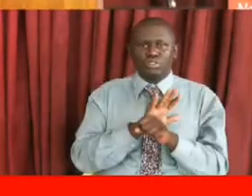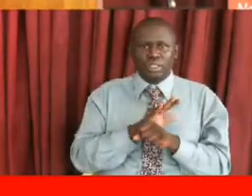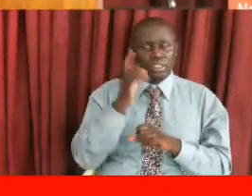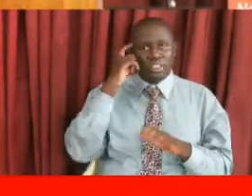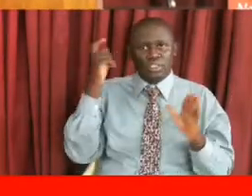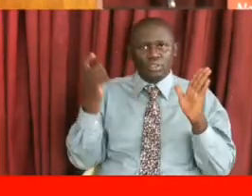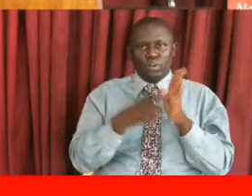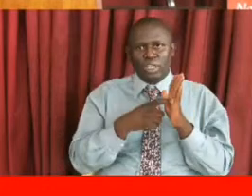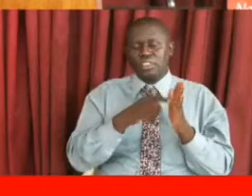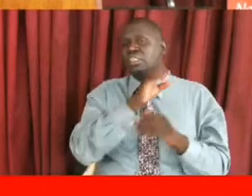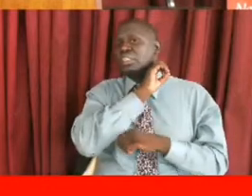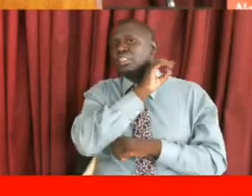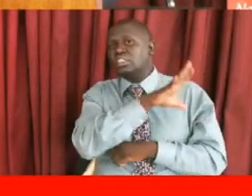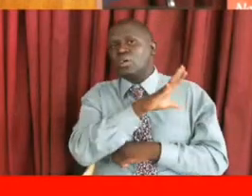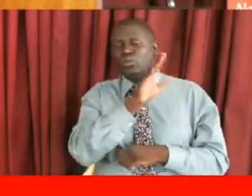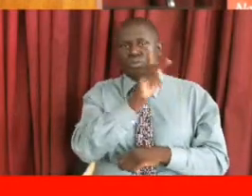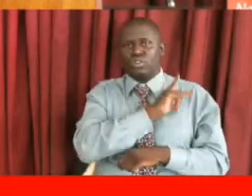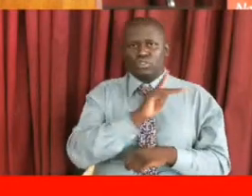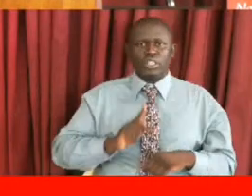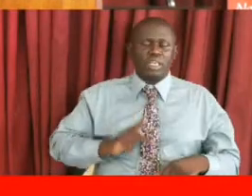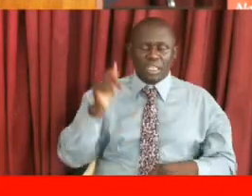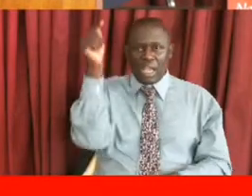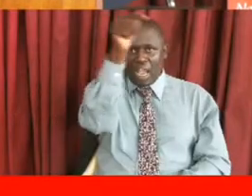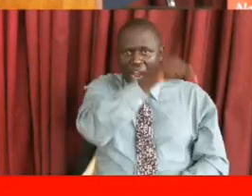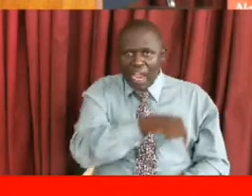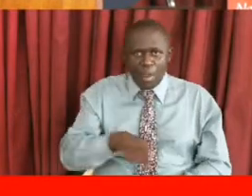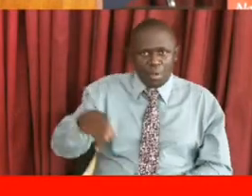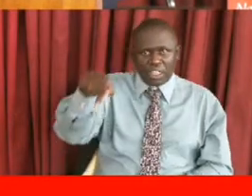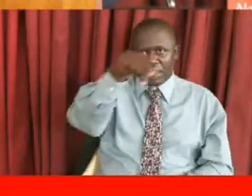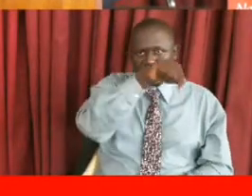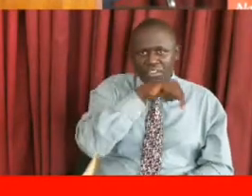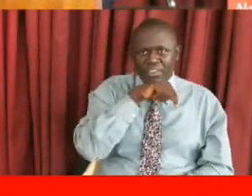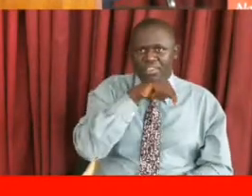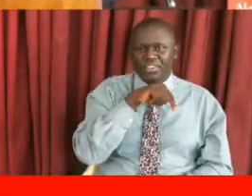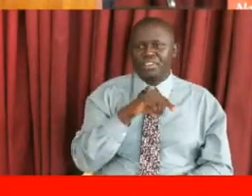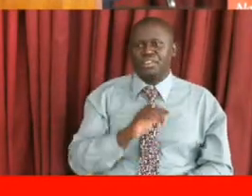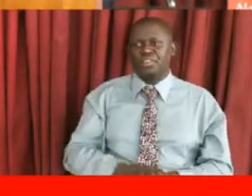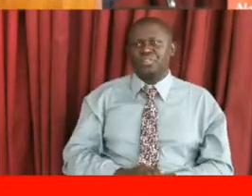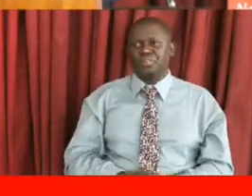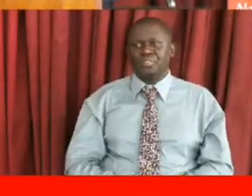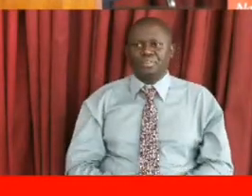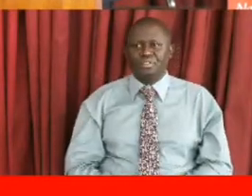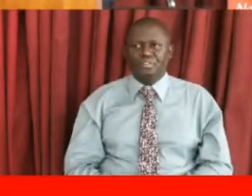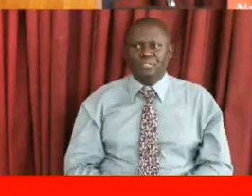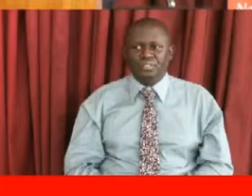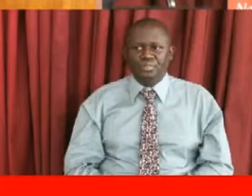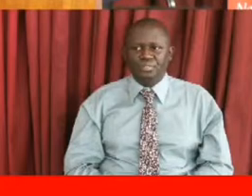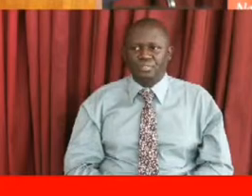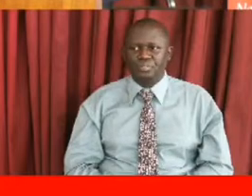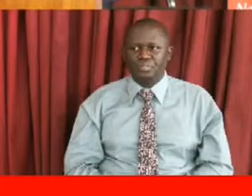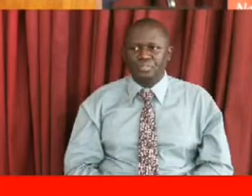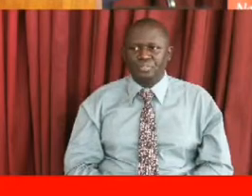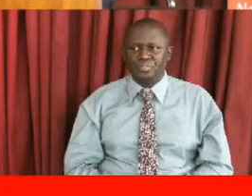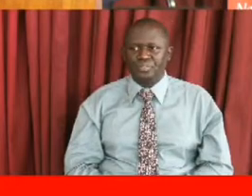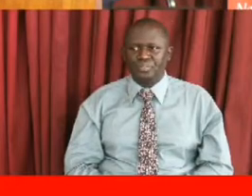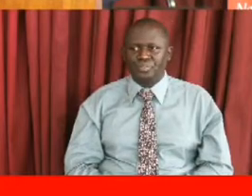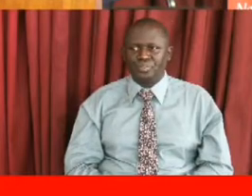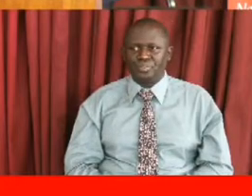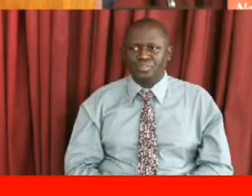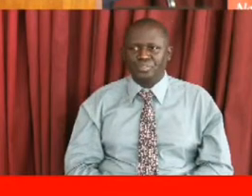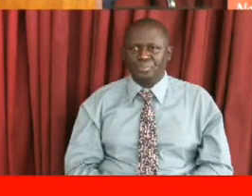shout of the king among us as the end time right that's right